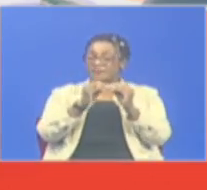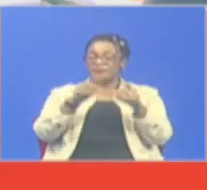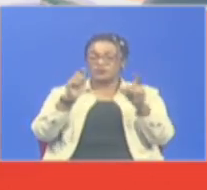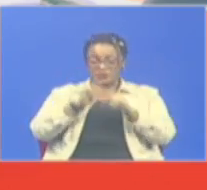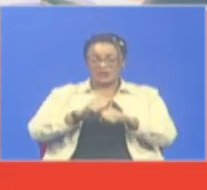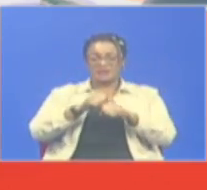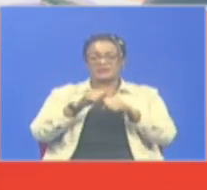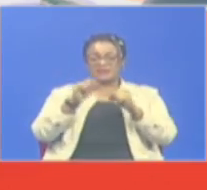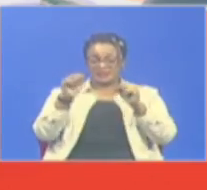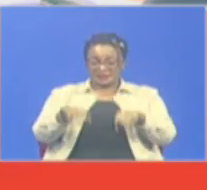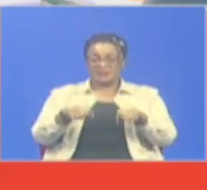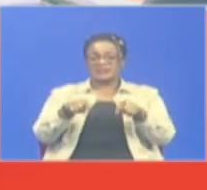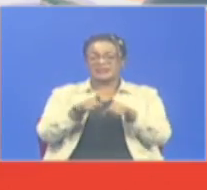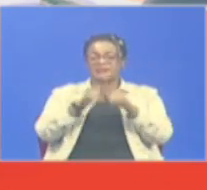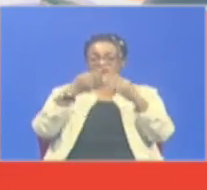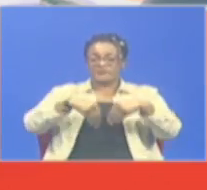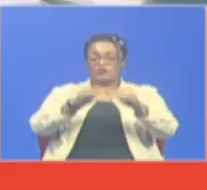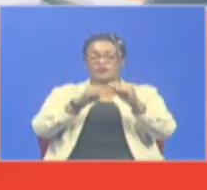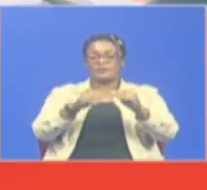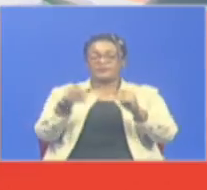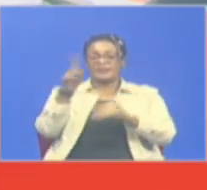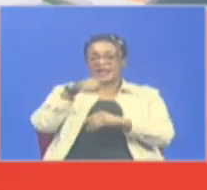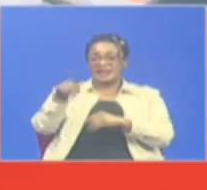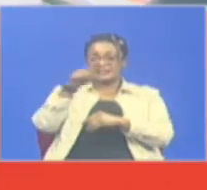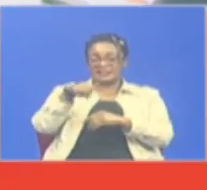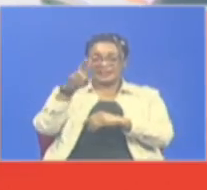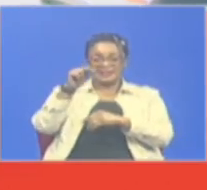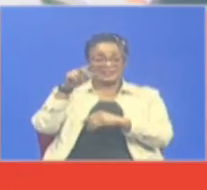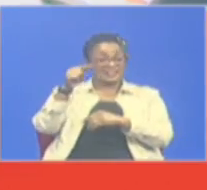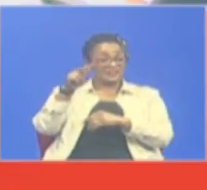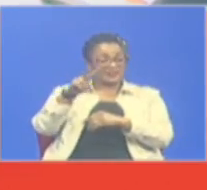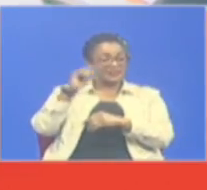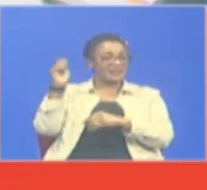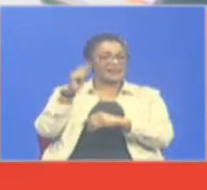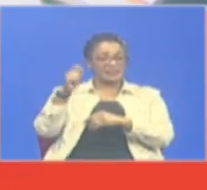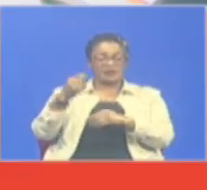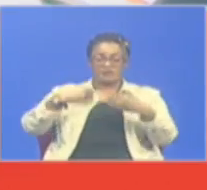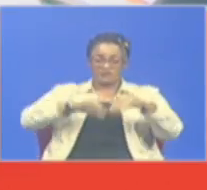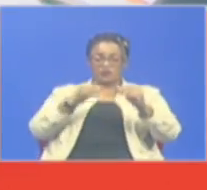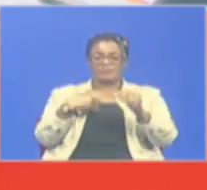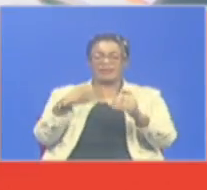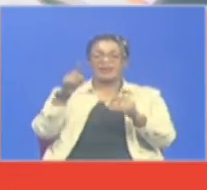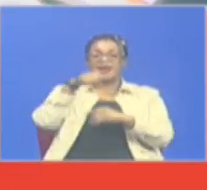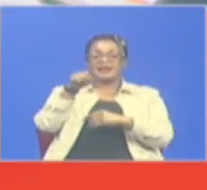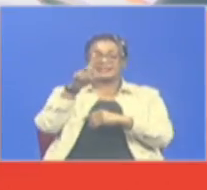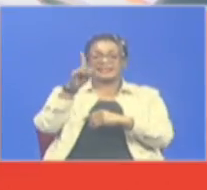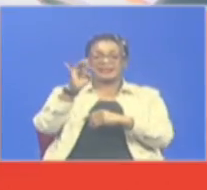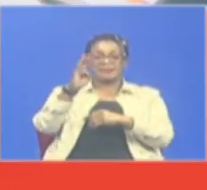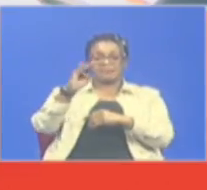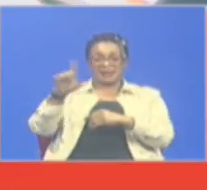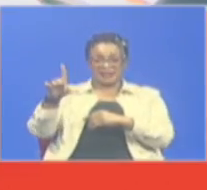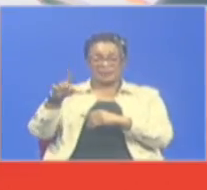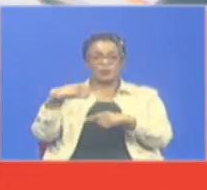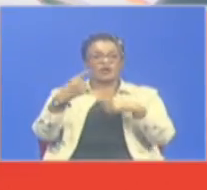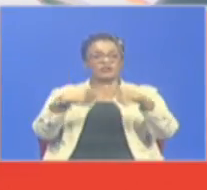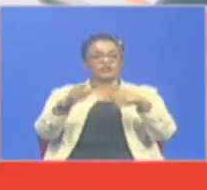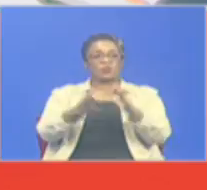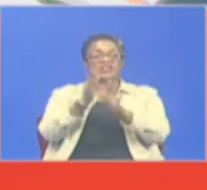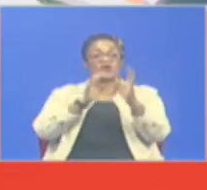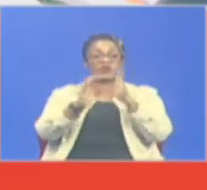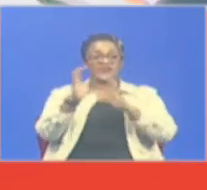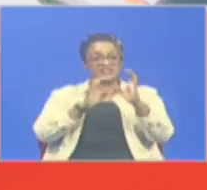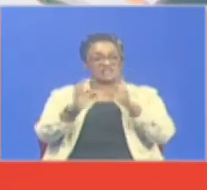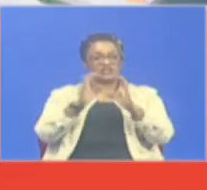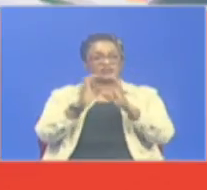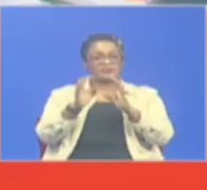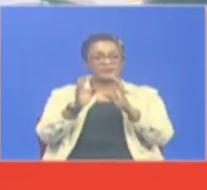handle is at NTV Kenya. And also, you can follow me up also at Dibal INR. Let's just continue with the conversation apace. And I